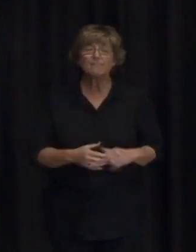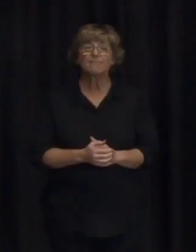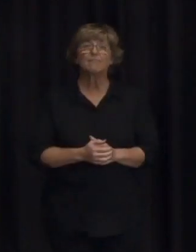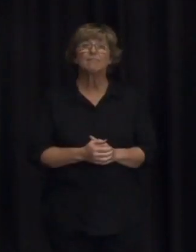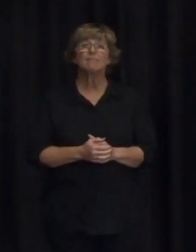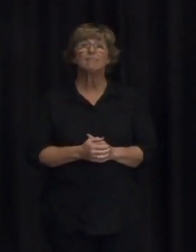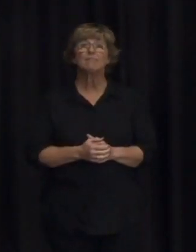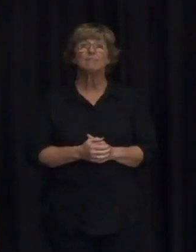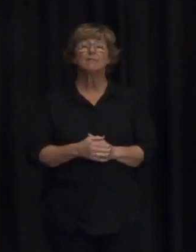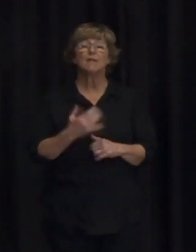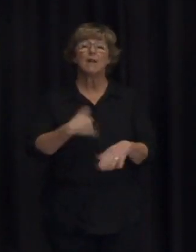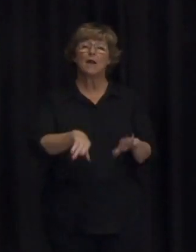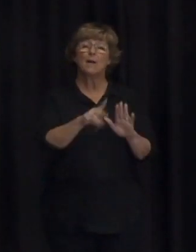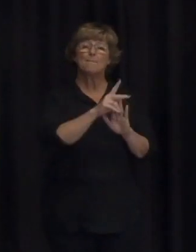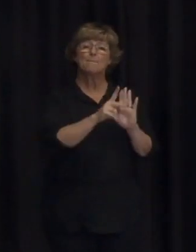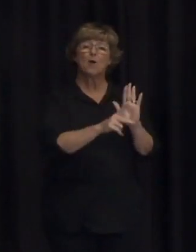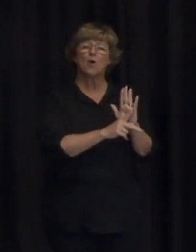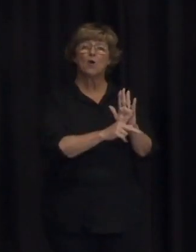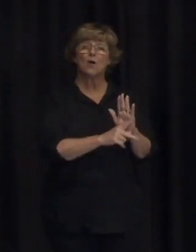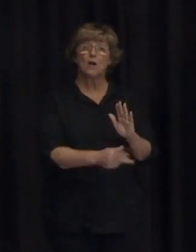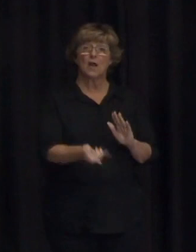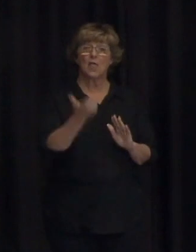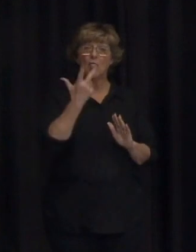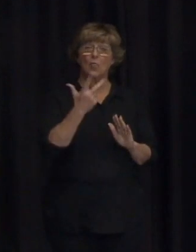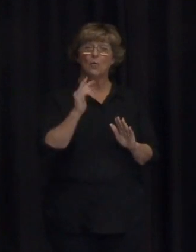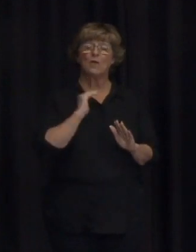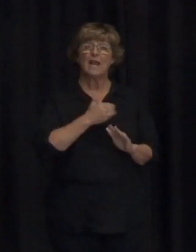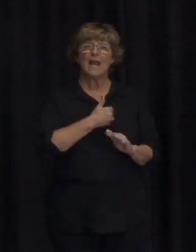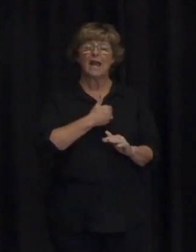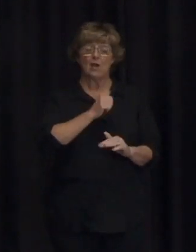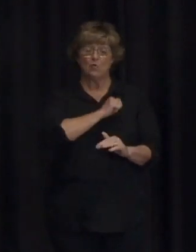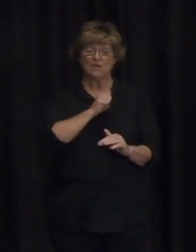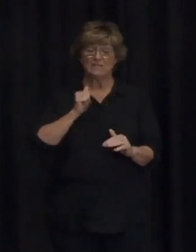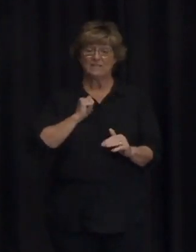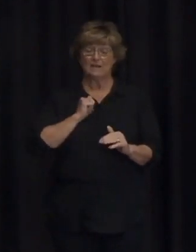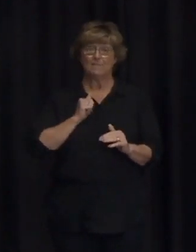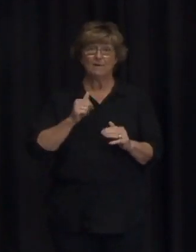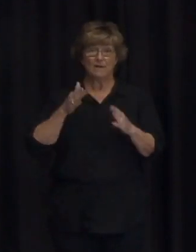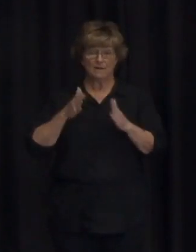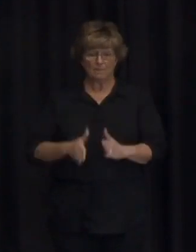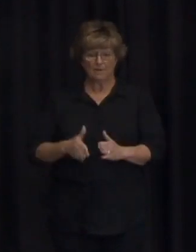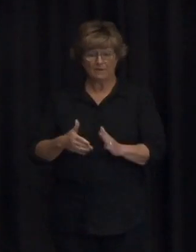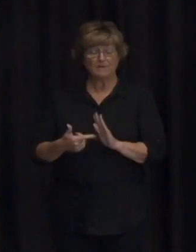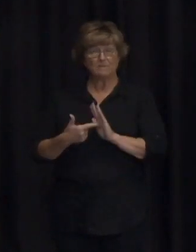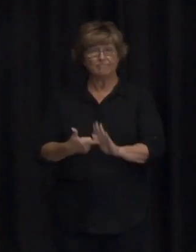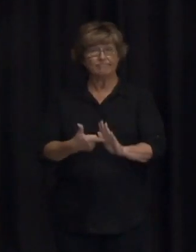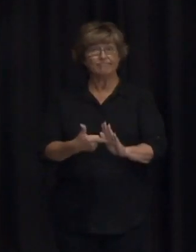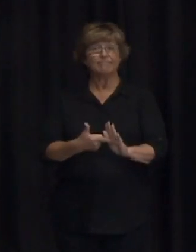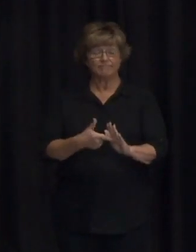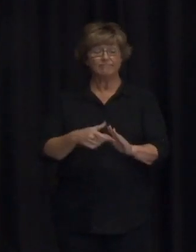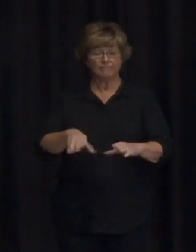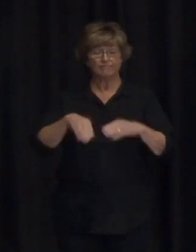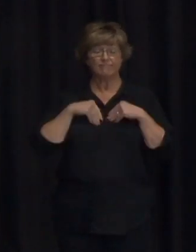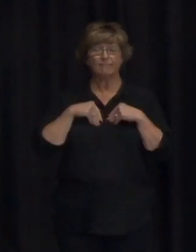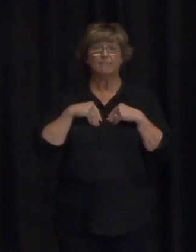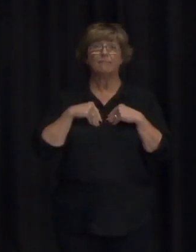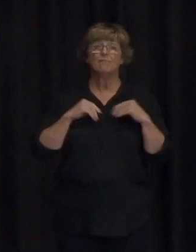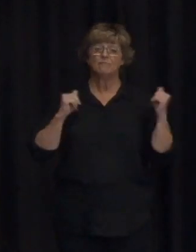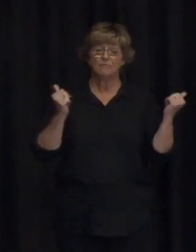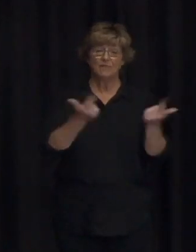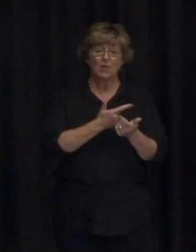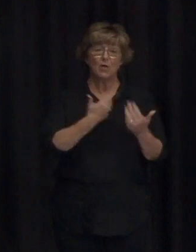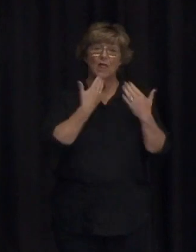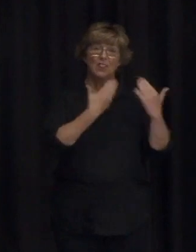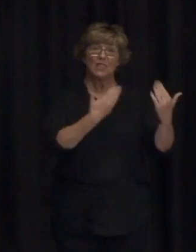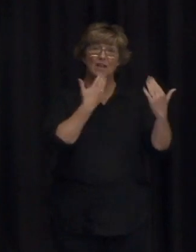The policy know-how of three of our key Assembly chairs was also necessary to make this plan work. We all owe thanks